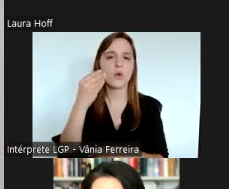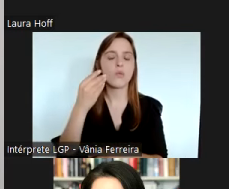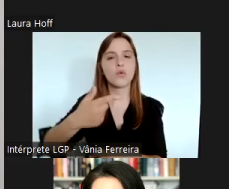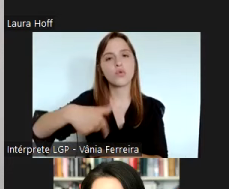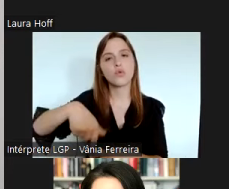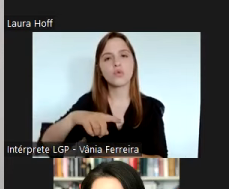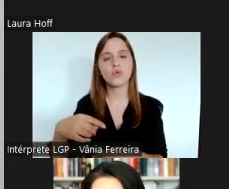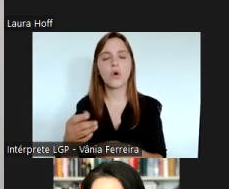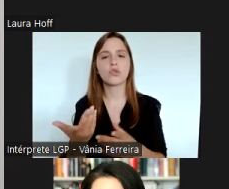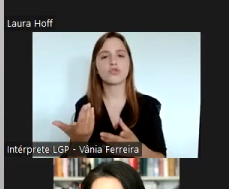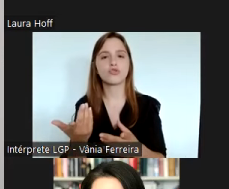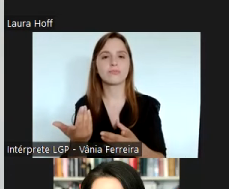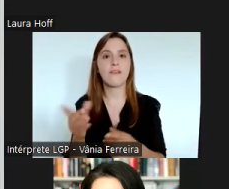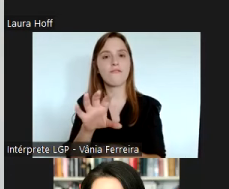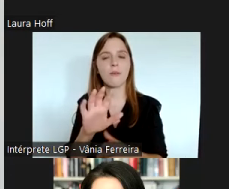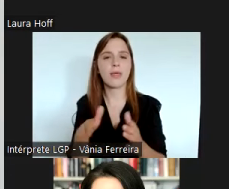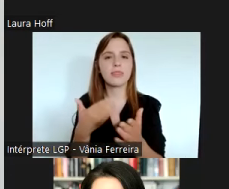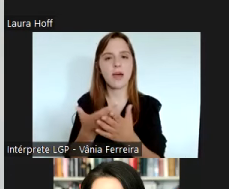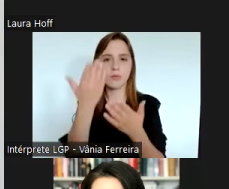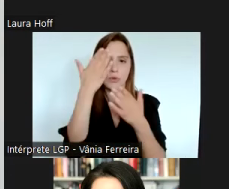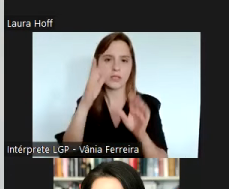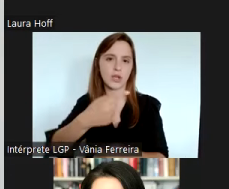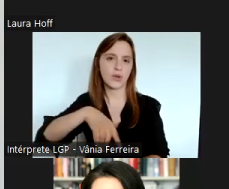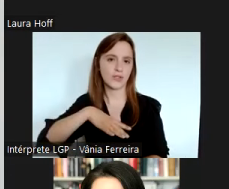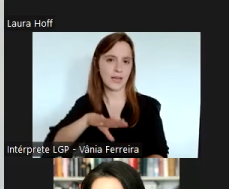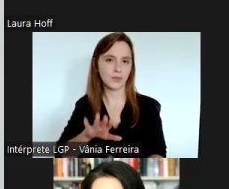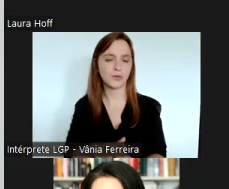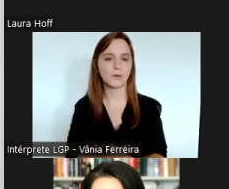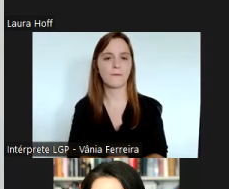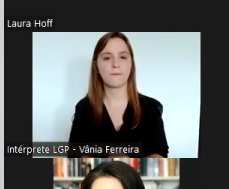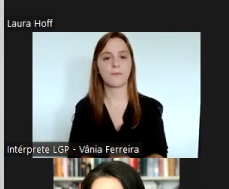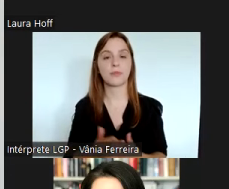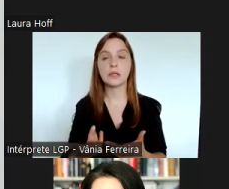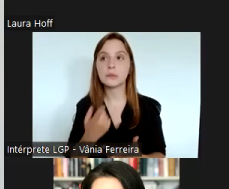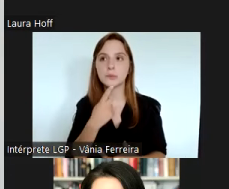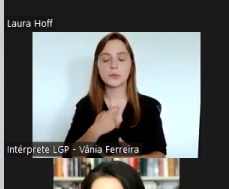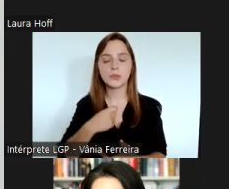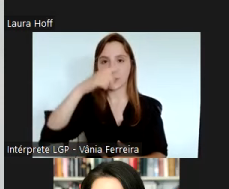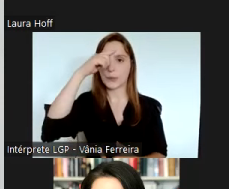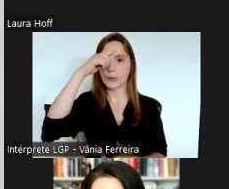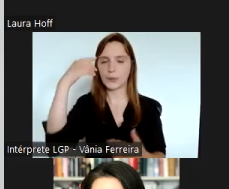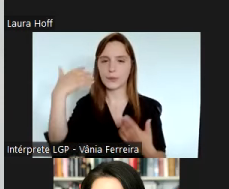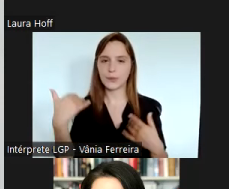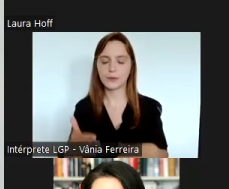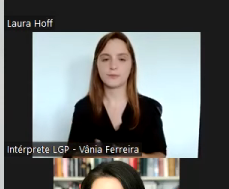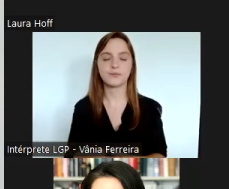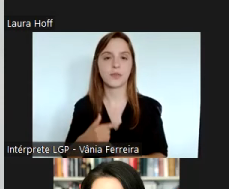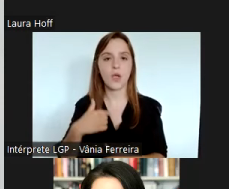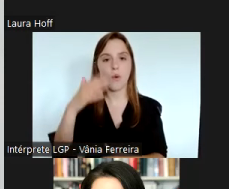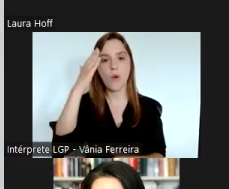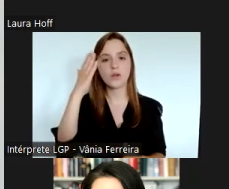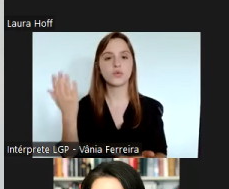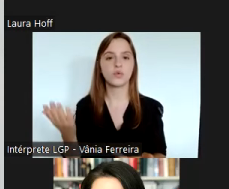the democracy we want to live in. That's a difficult question, so I think I'm gonna